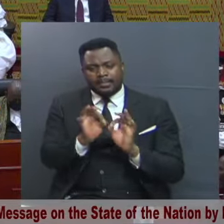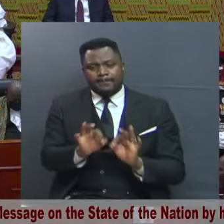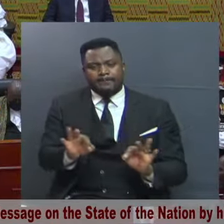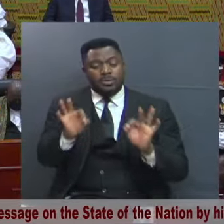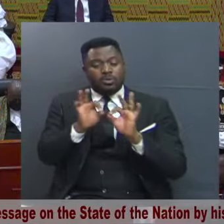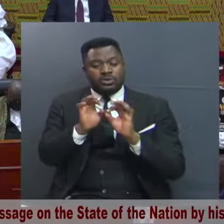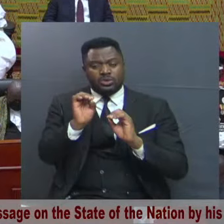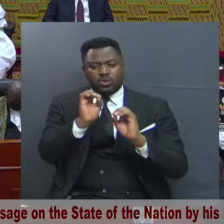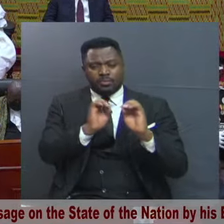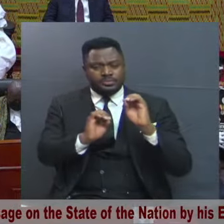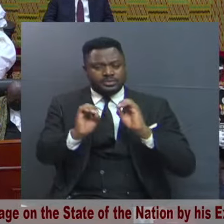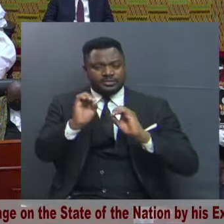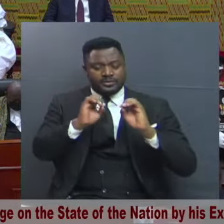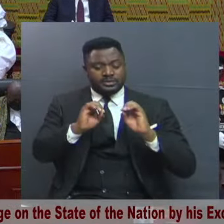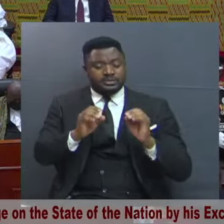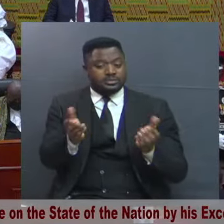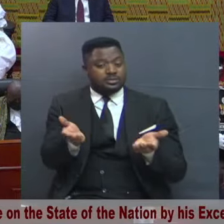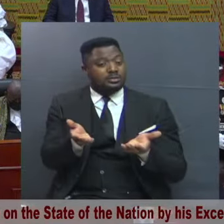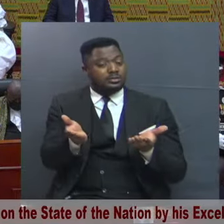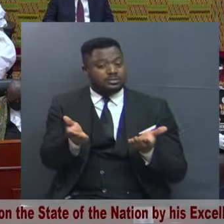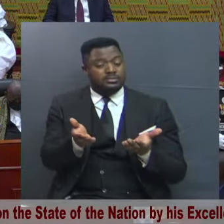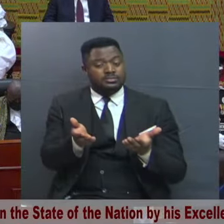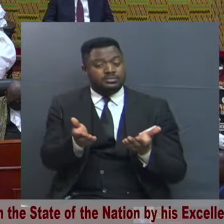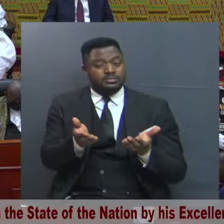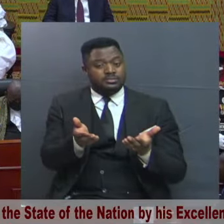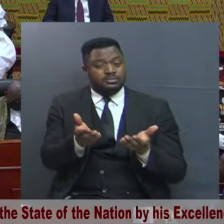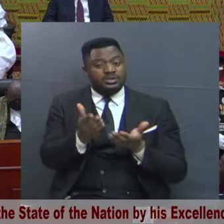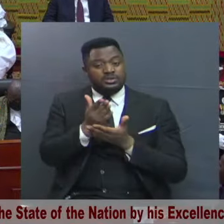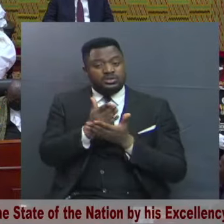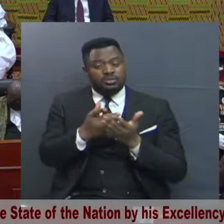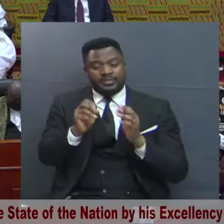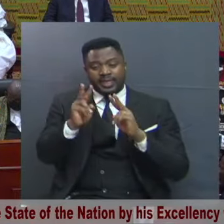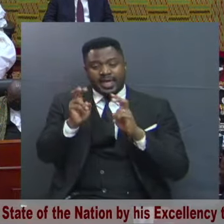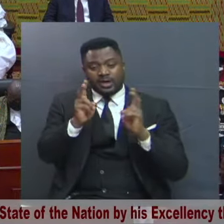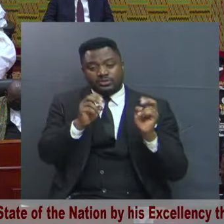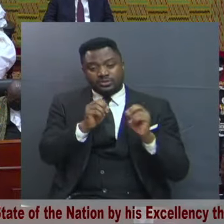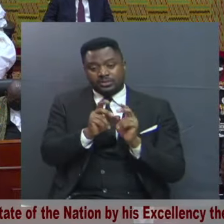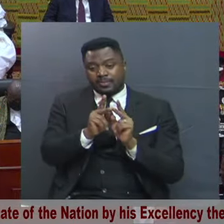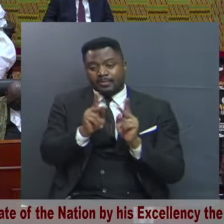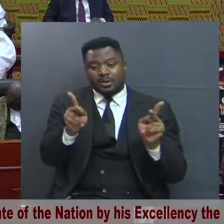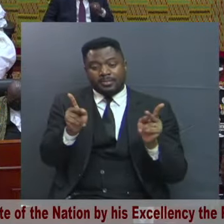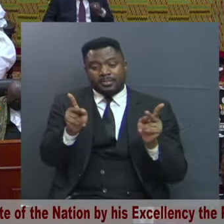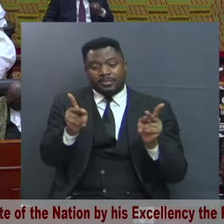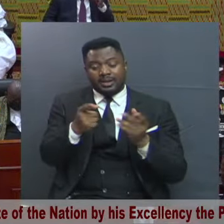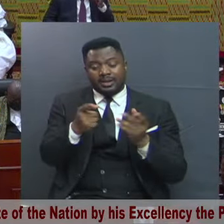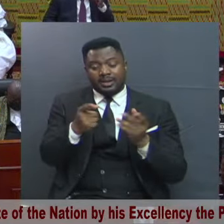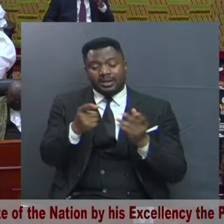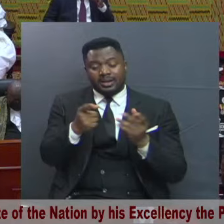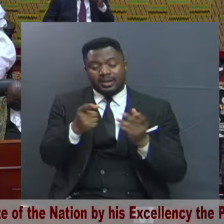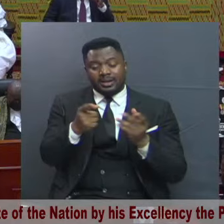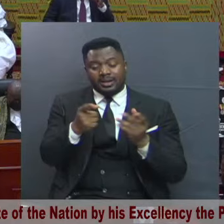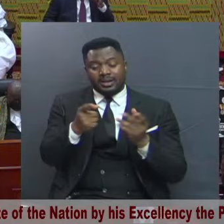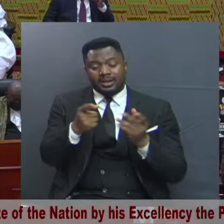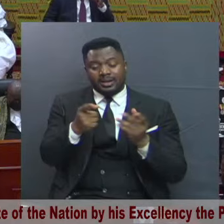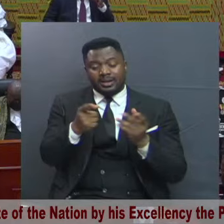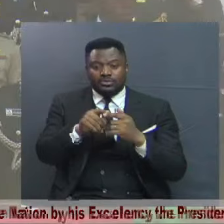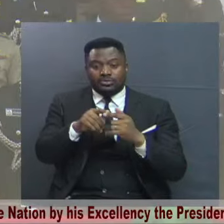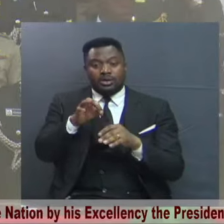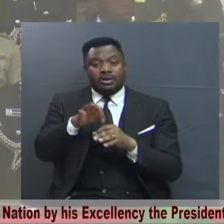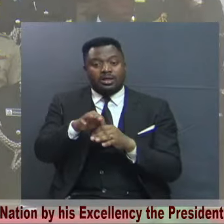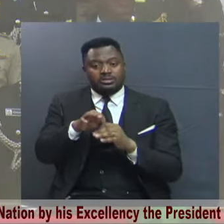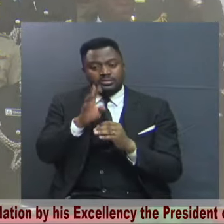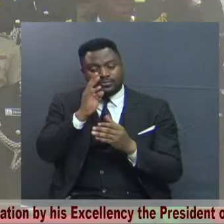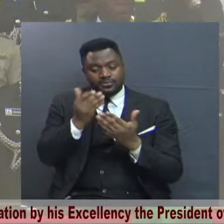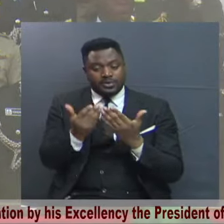observations at this St on some of the issues in our public discourse in the lead up to the elections for a